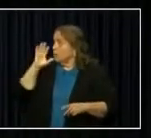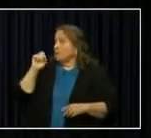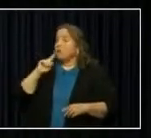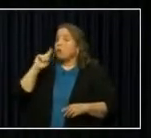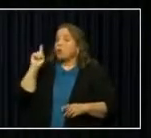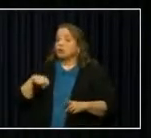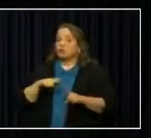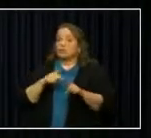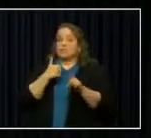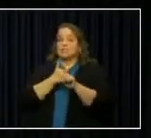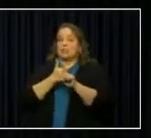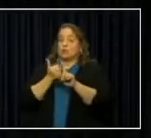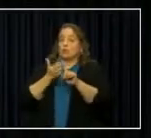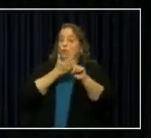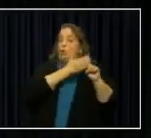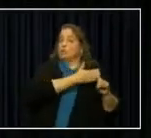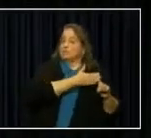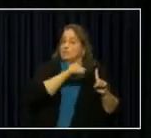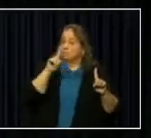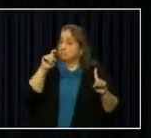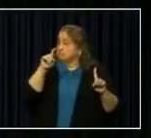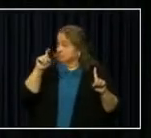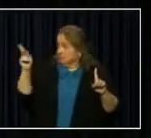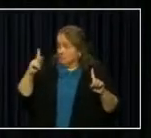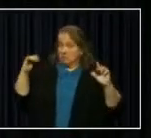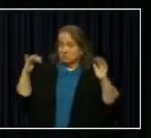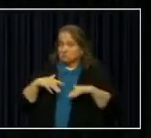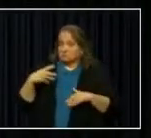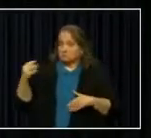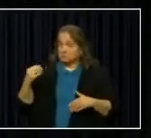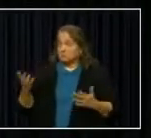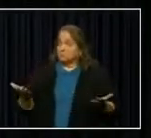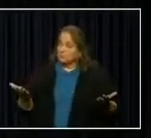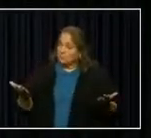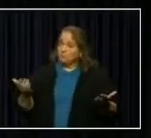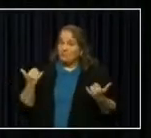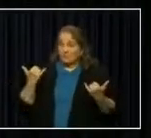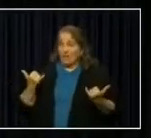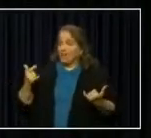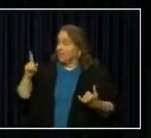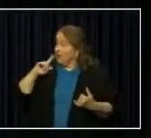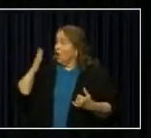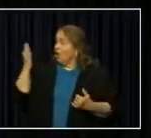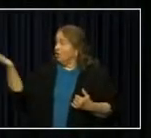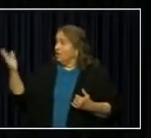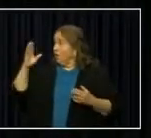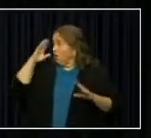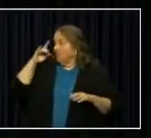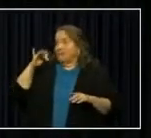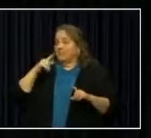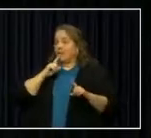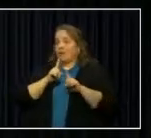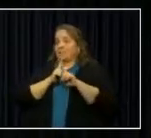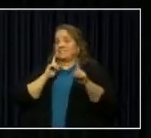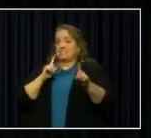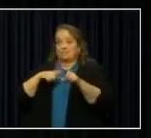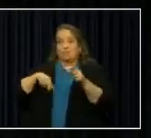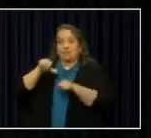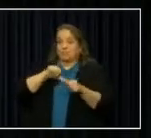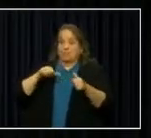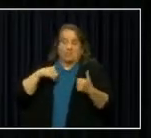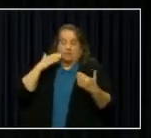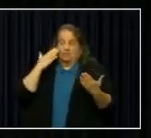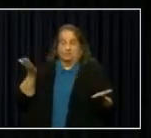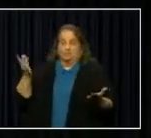We right now, I think that they are out there. Hopefully they are distanced from each other,